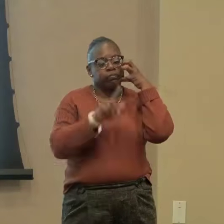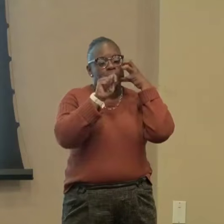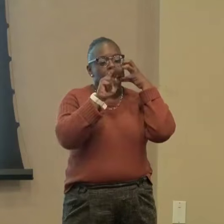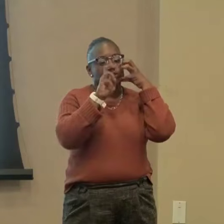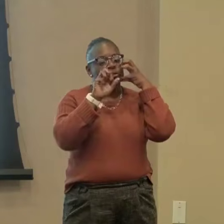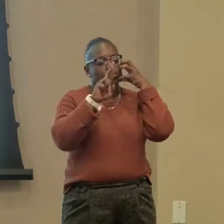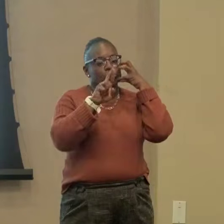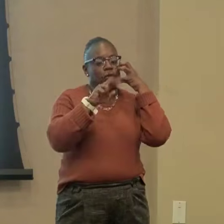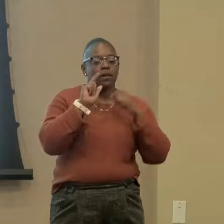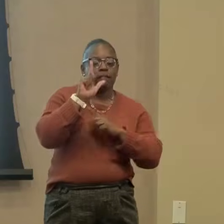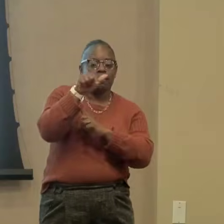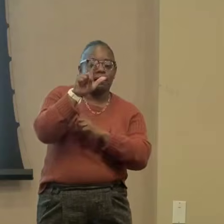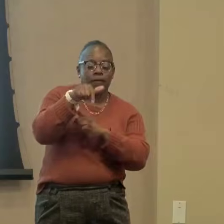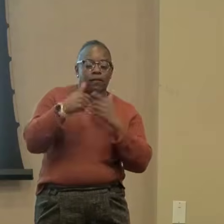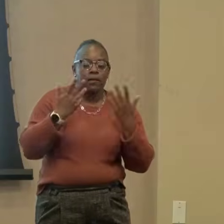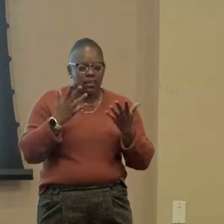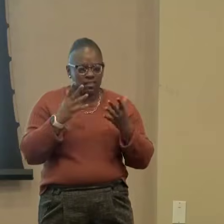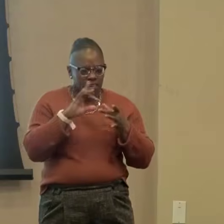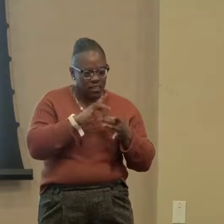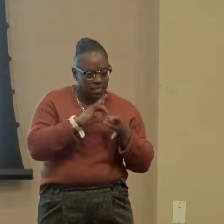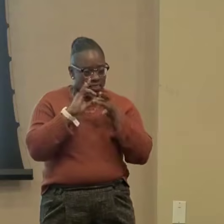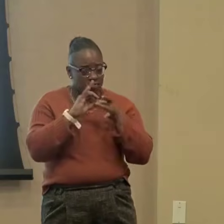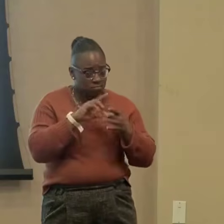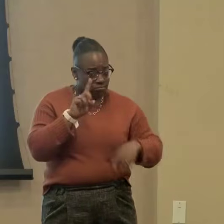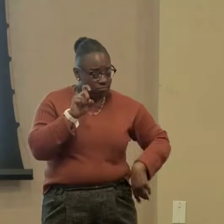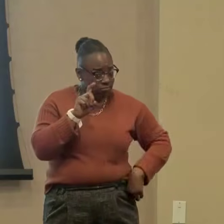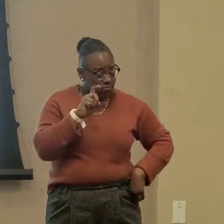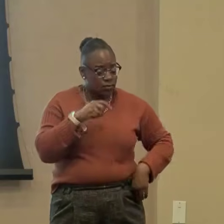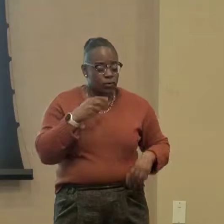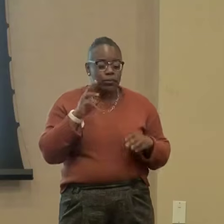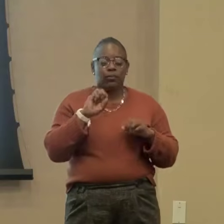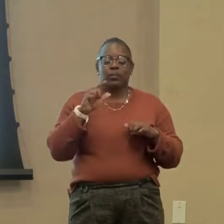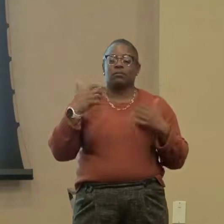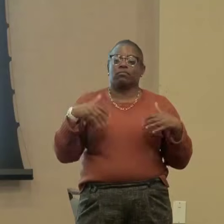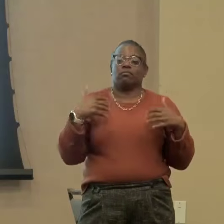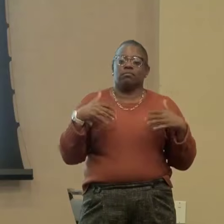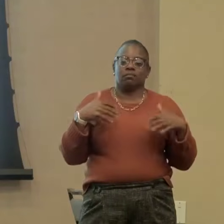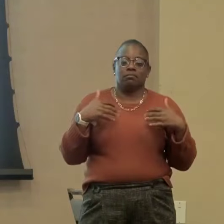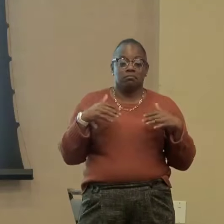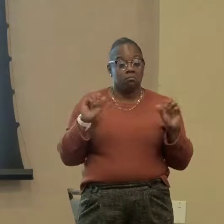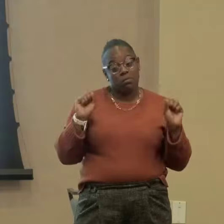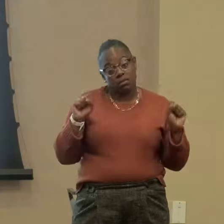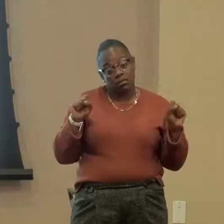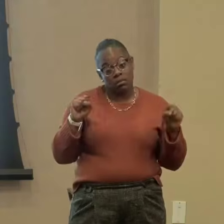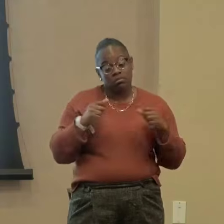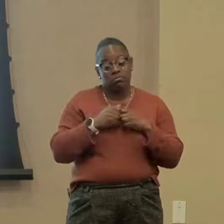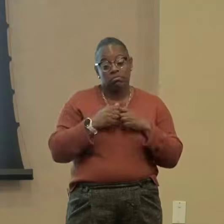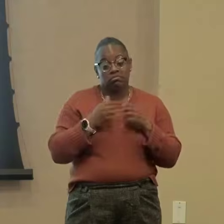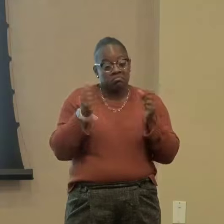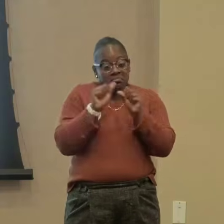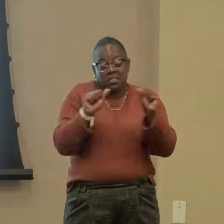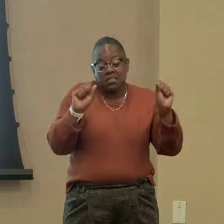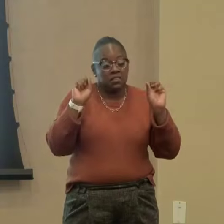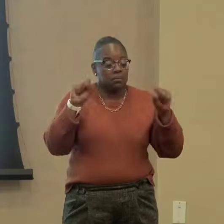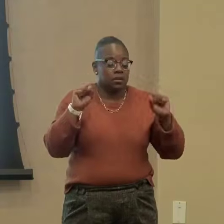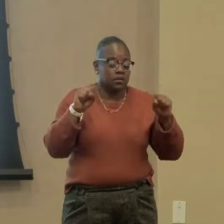deal with. Are these possibly related? Well, Possibly, anything's